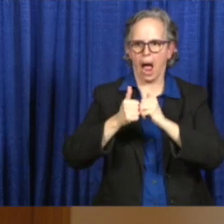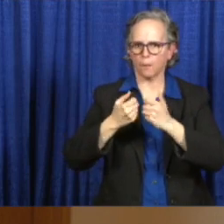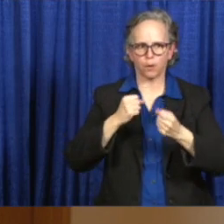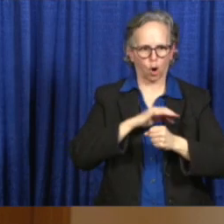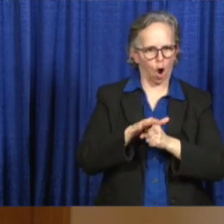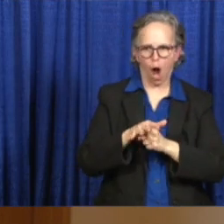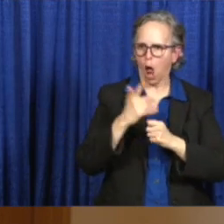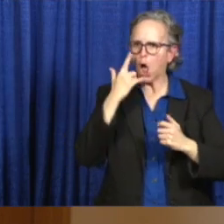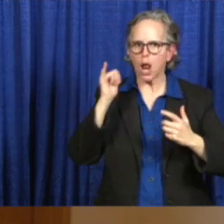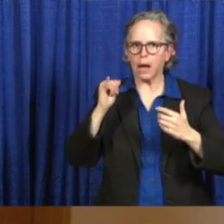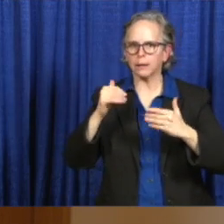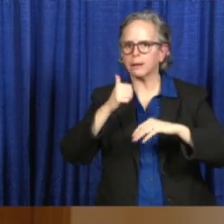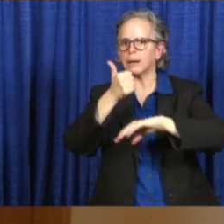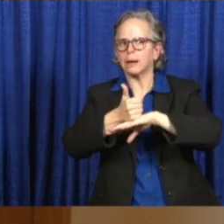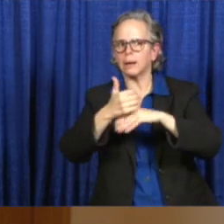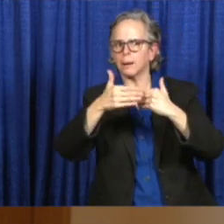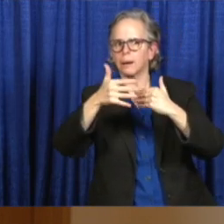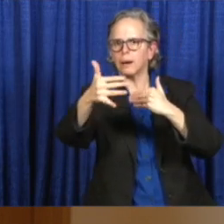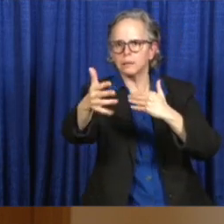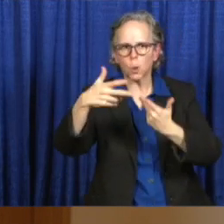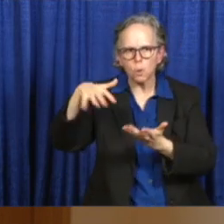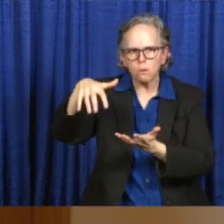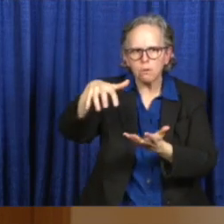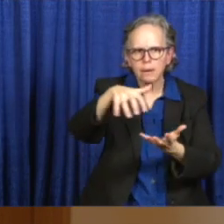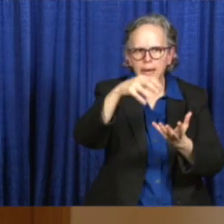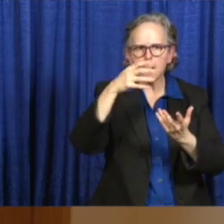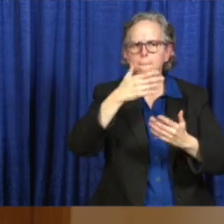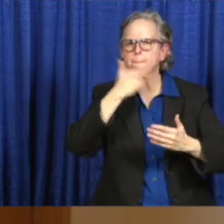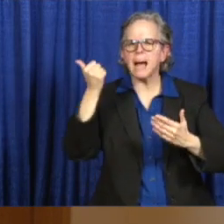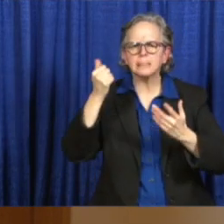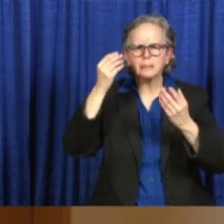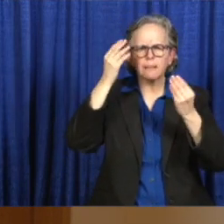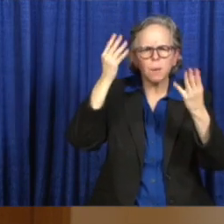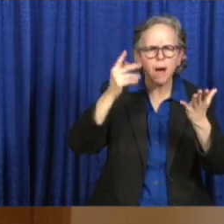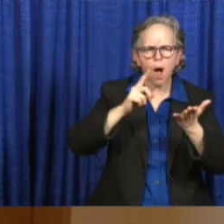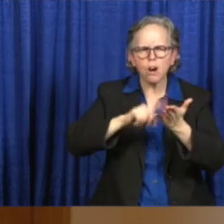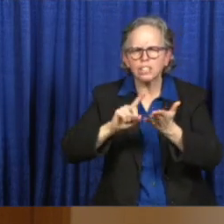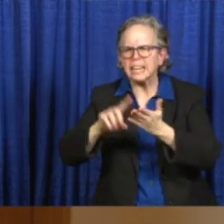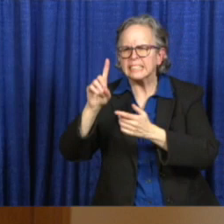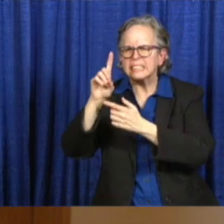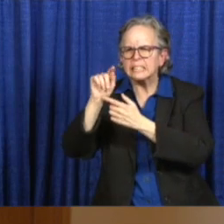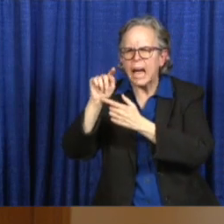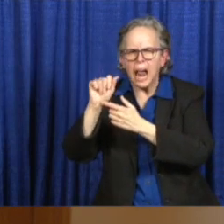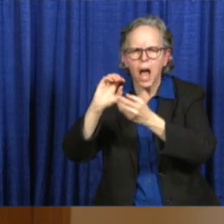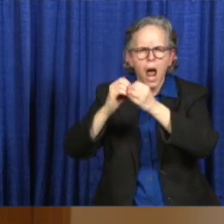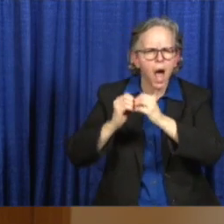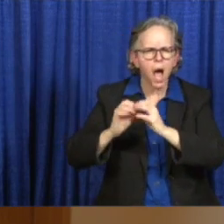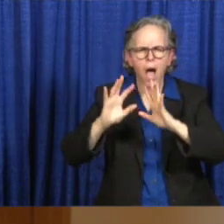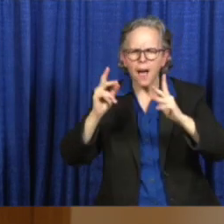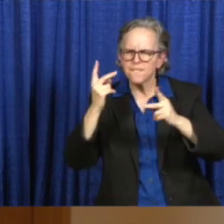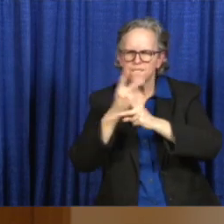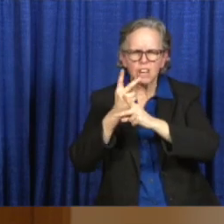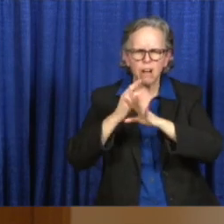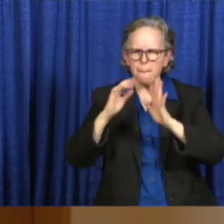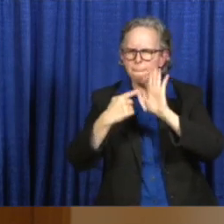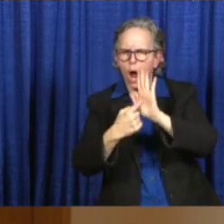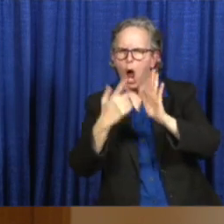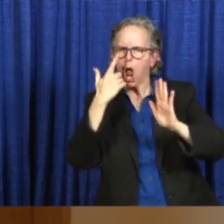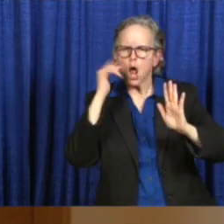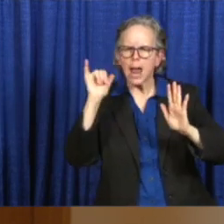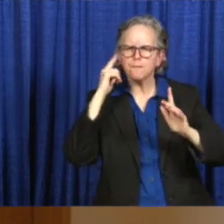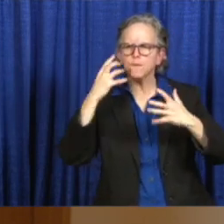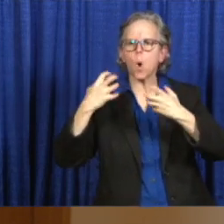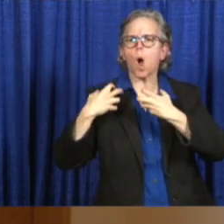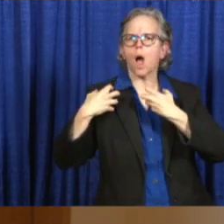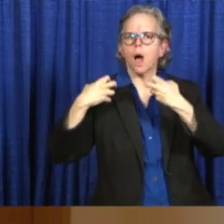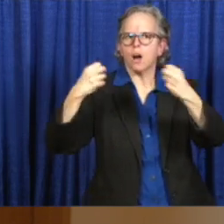best researchers and data scientists, so both the folks who have been working on the modeling that we've been using now, but also people that